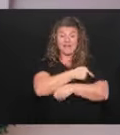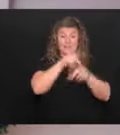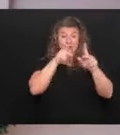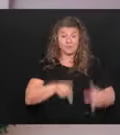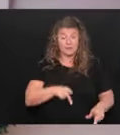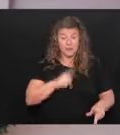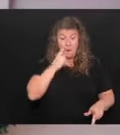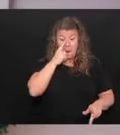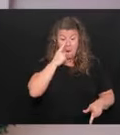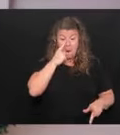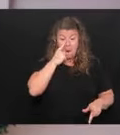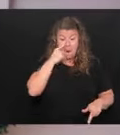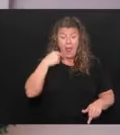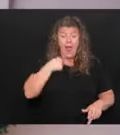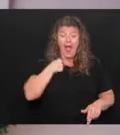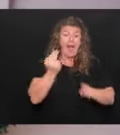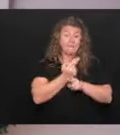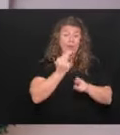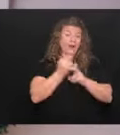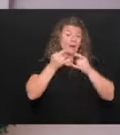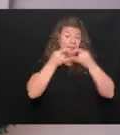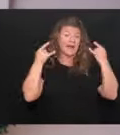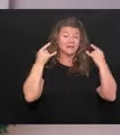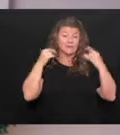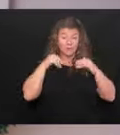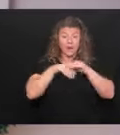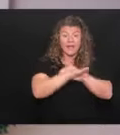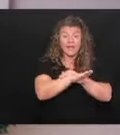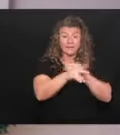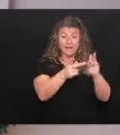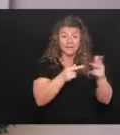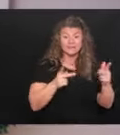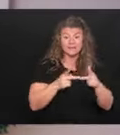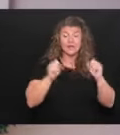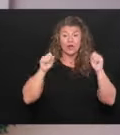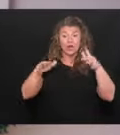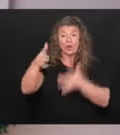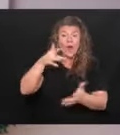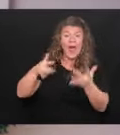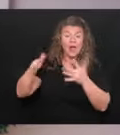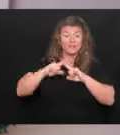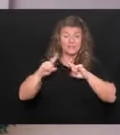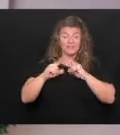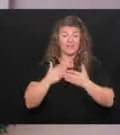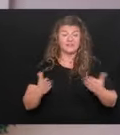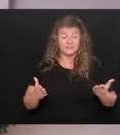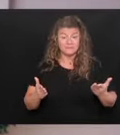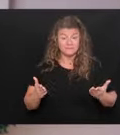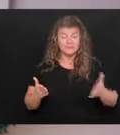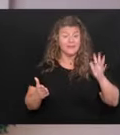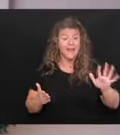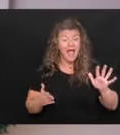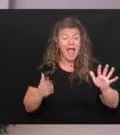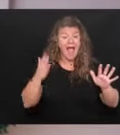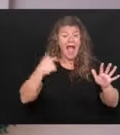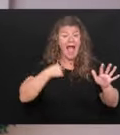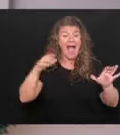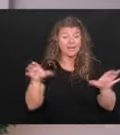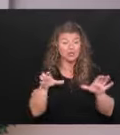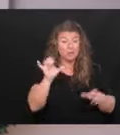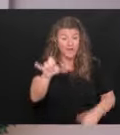am wearing a mask going indoors and going around crowds and et cetera. And I'm doing it really for two